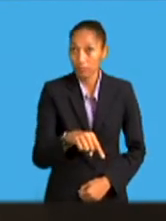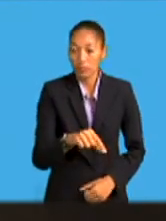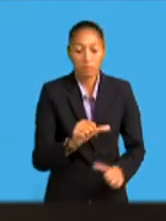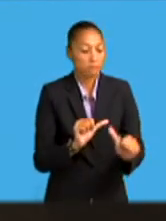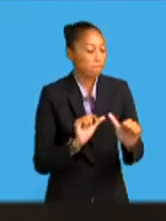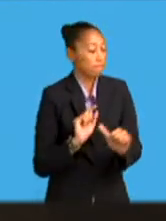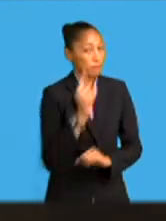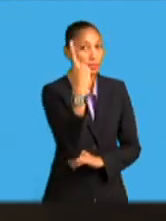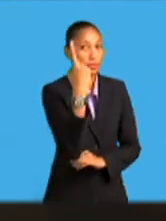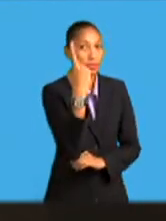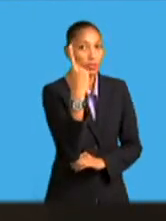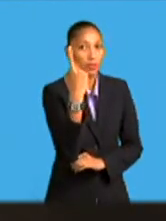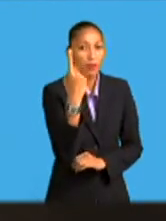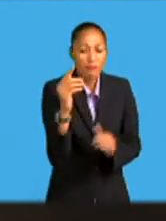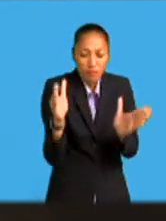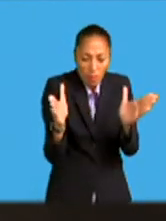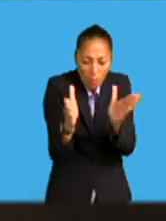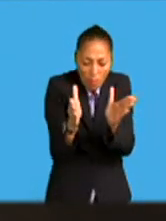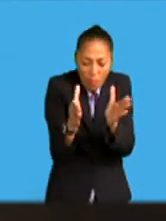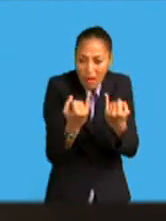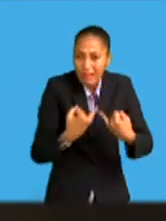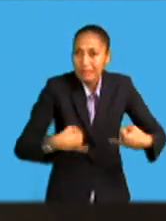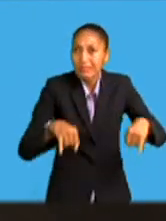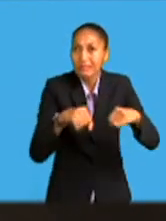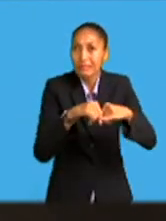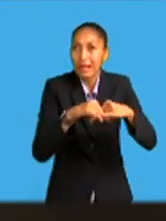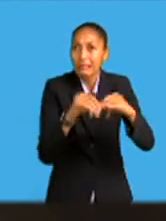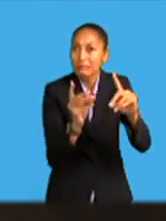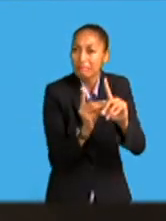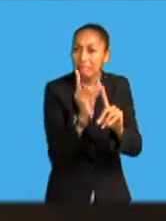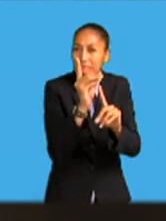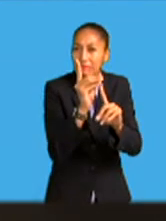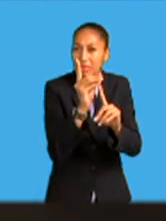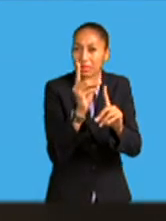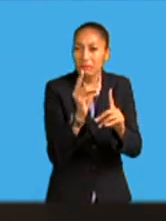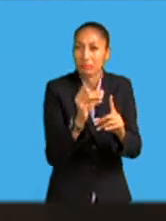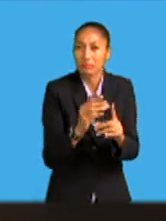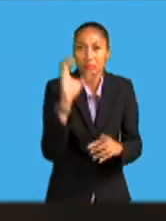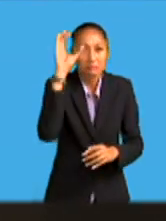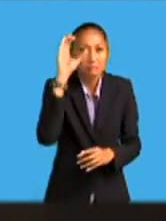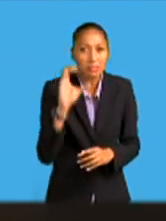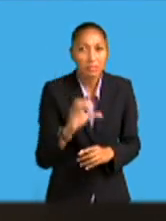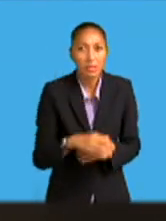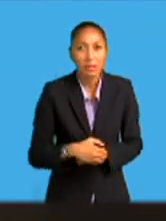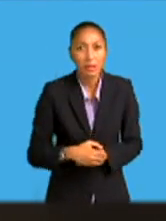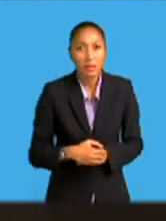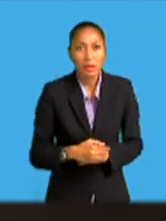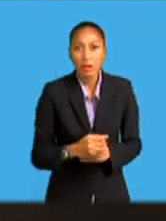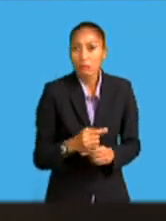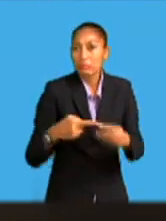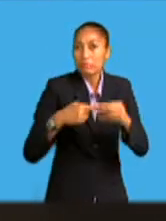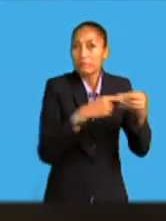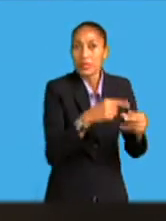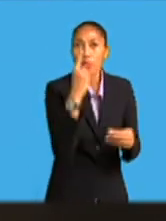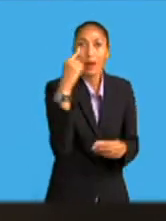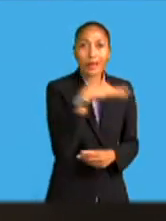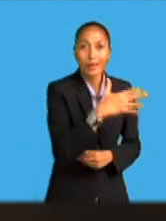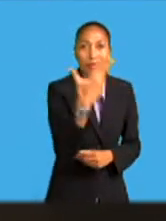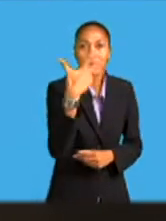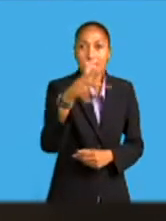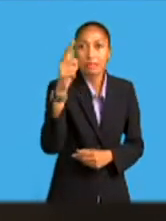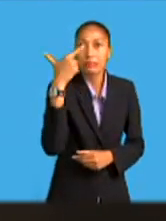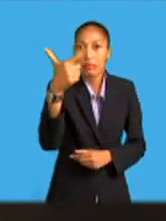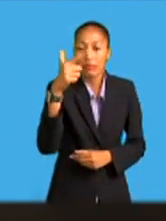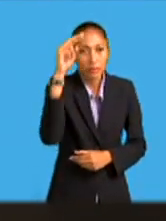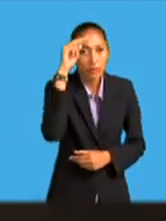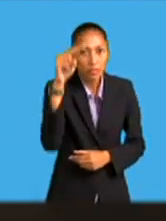first for a small island developing state to lead the 197 nations to a consensus